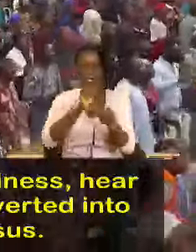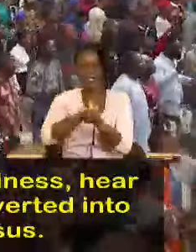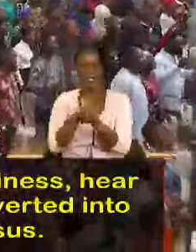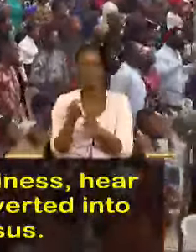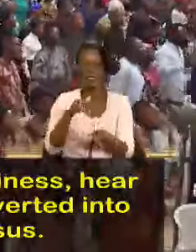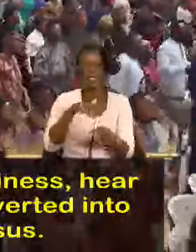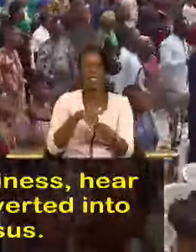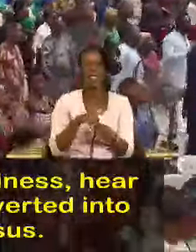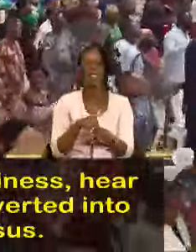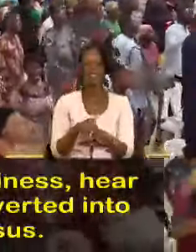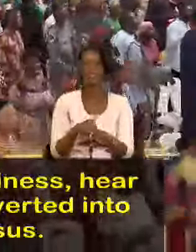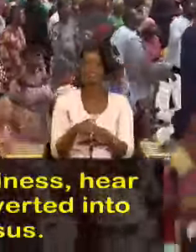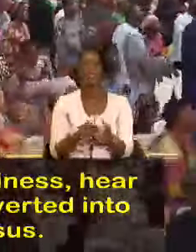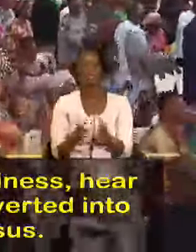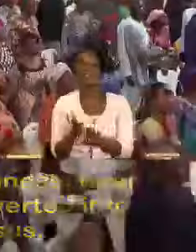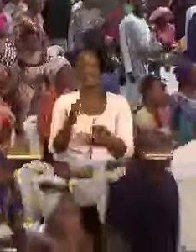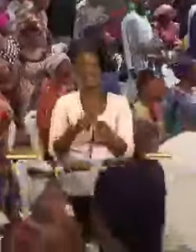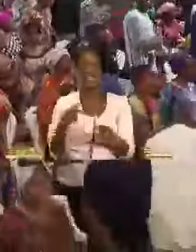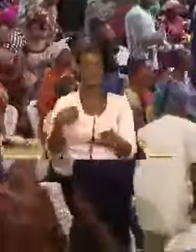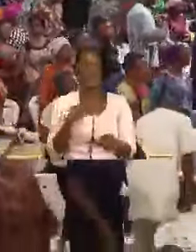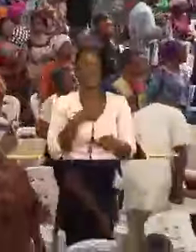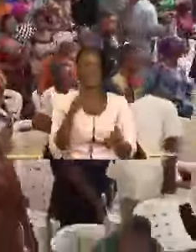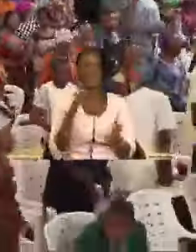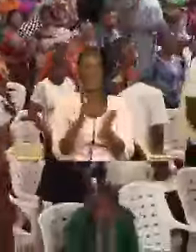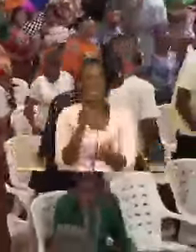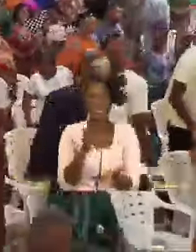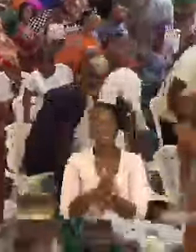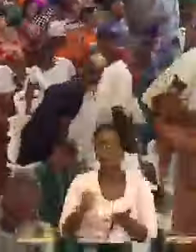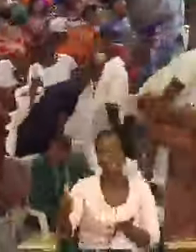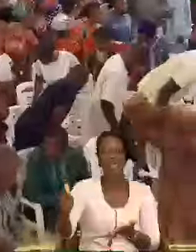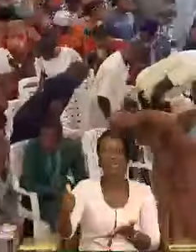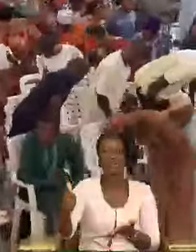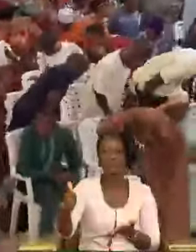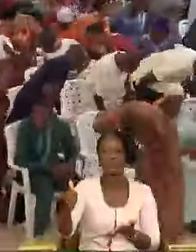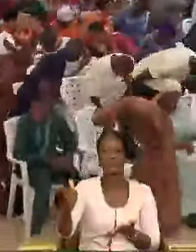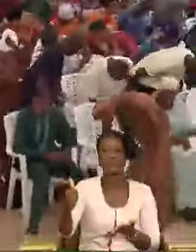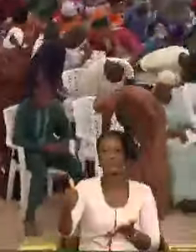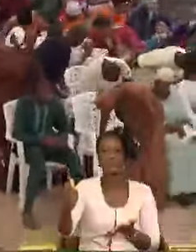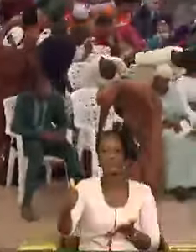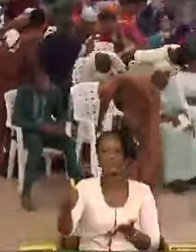in Jesus name we pray please be seated